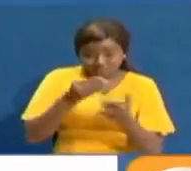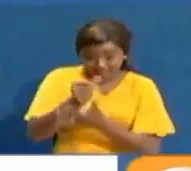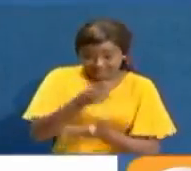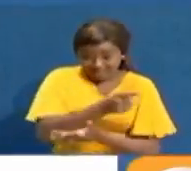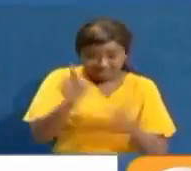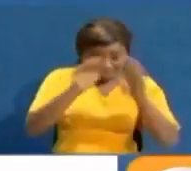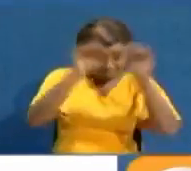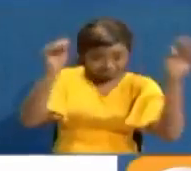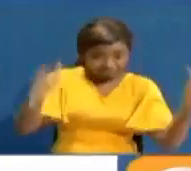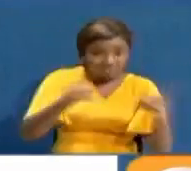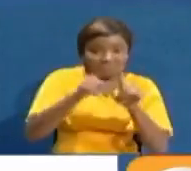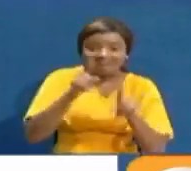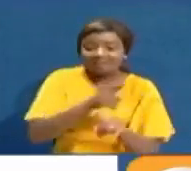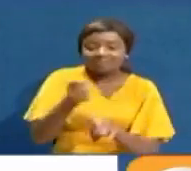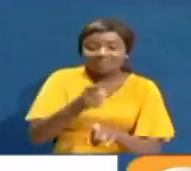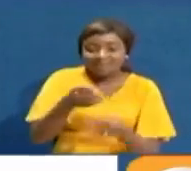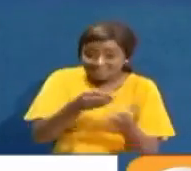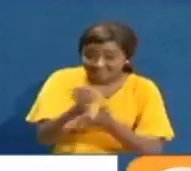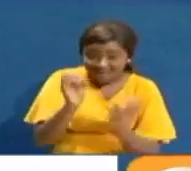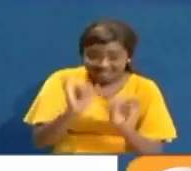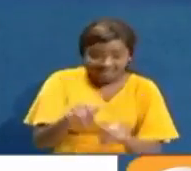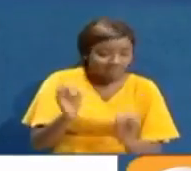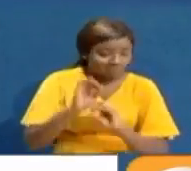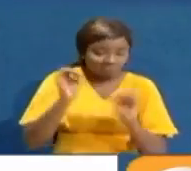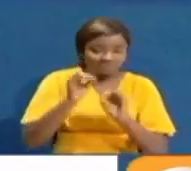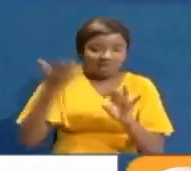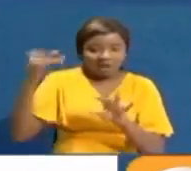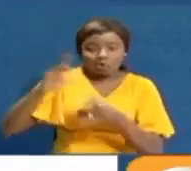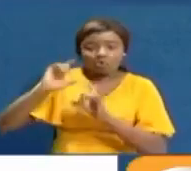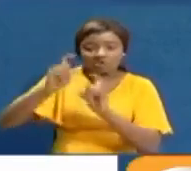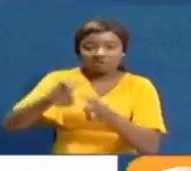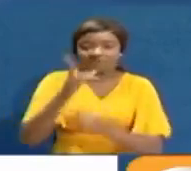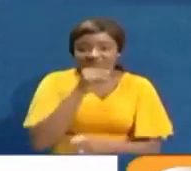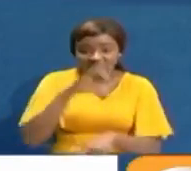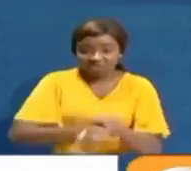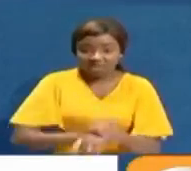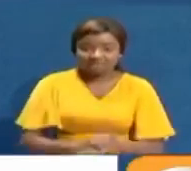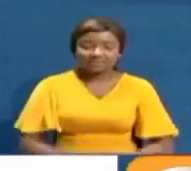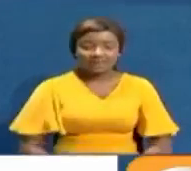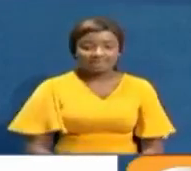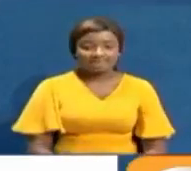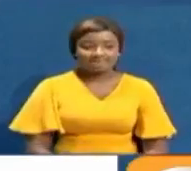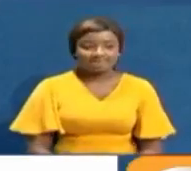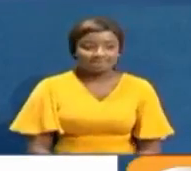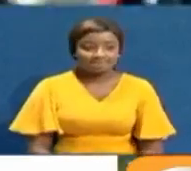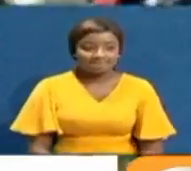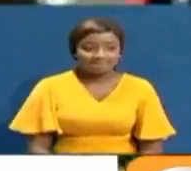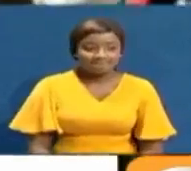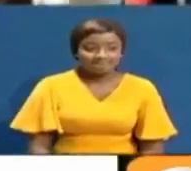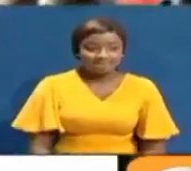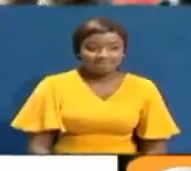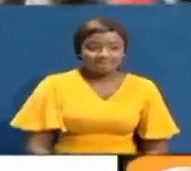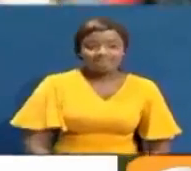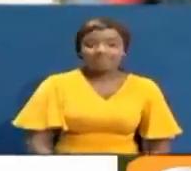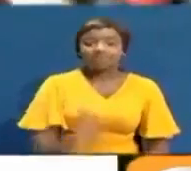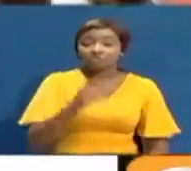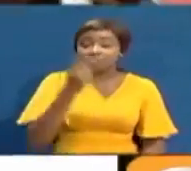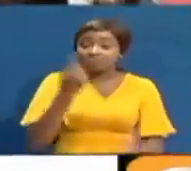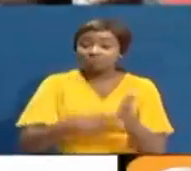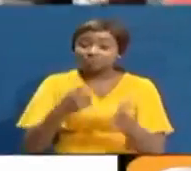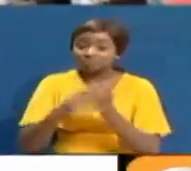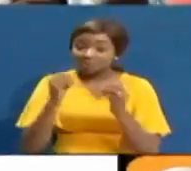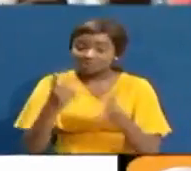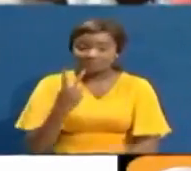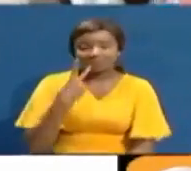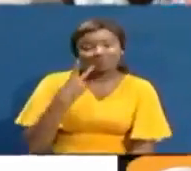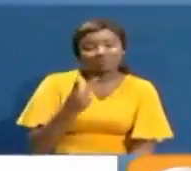they were gifted by foreigners. Kibet uses one to train his teammates while the other is for his own personal use. They charge at least 200 Kenya shillings